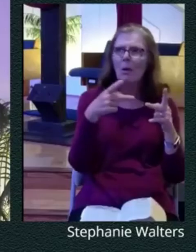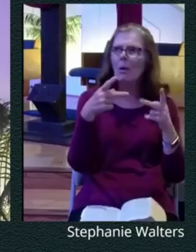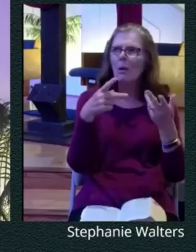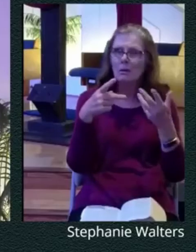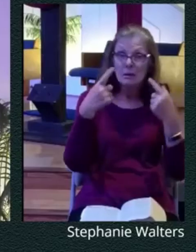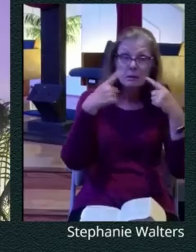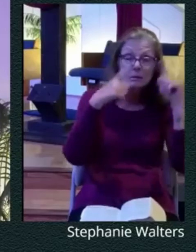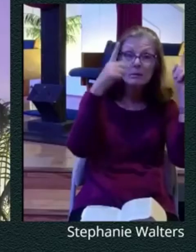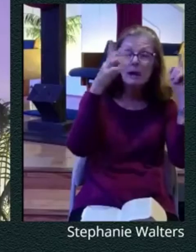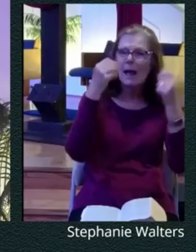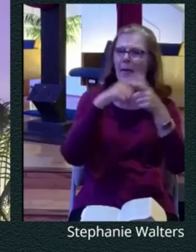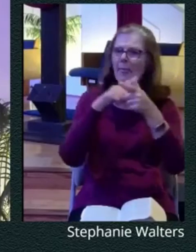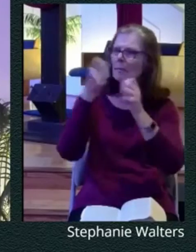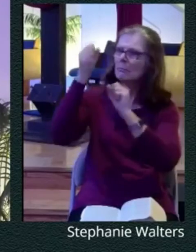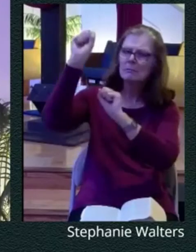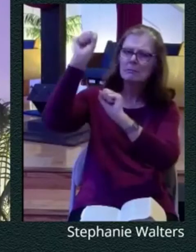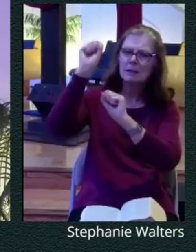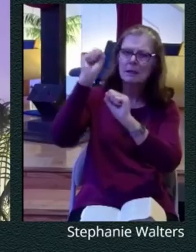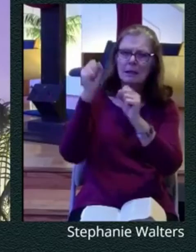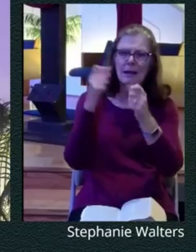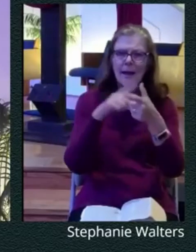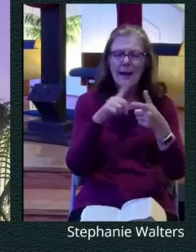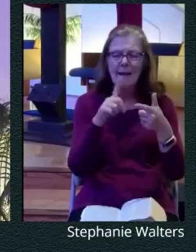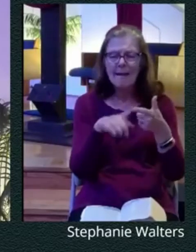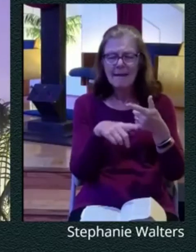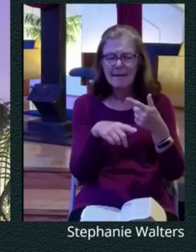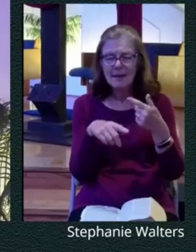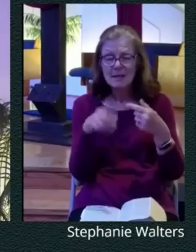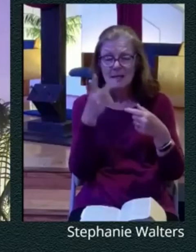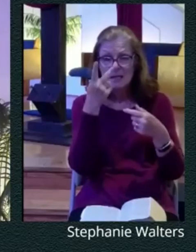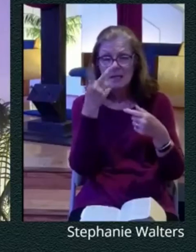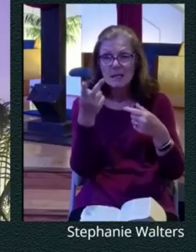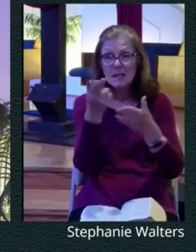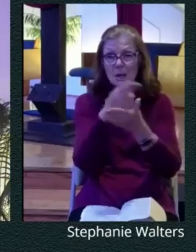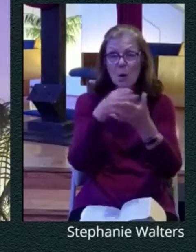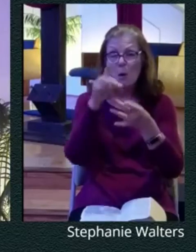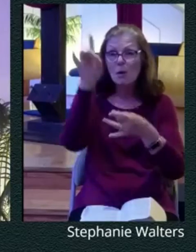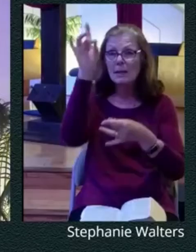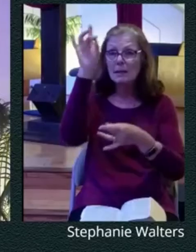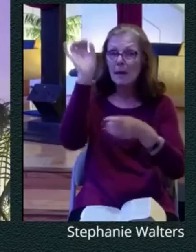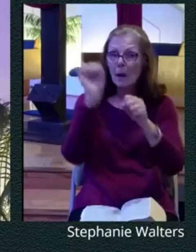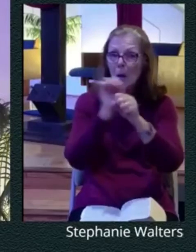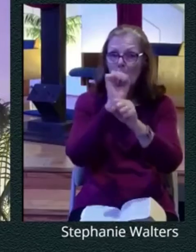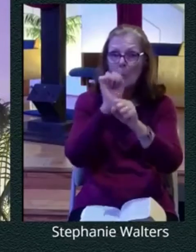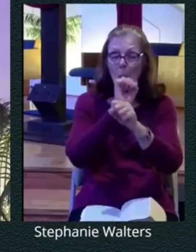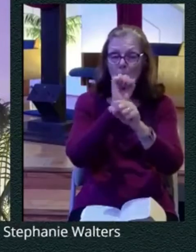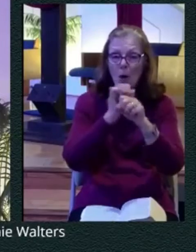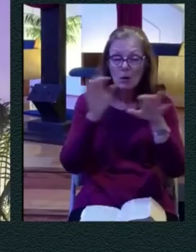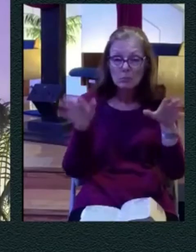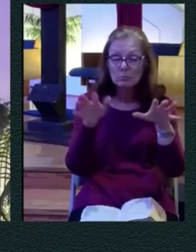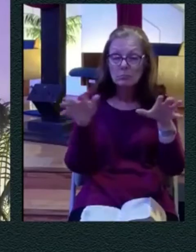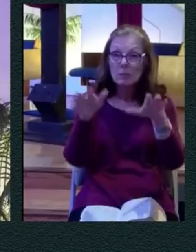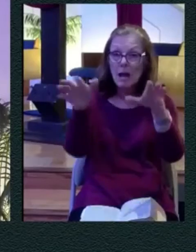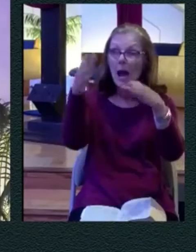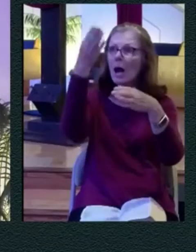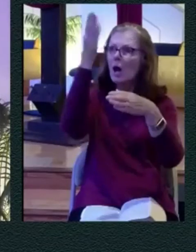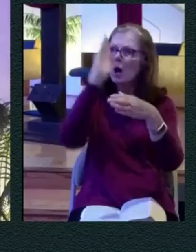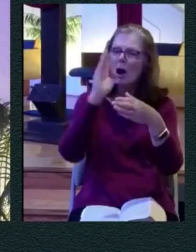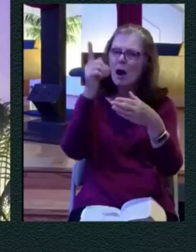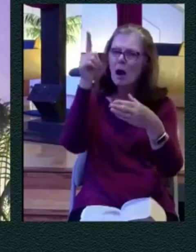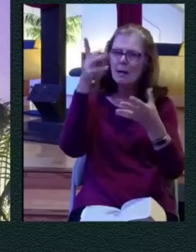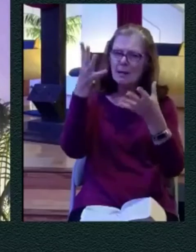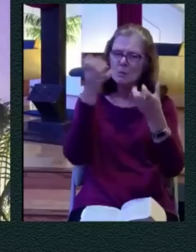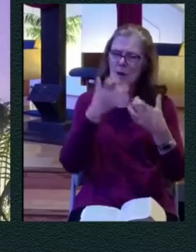and yet countering those moves with the work of the Holy Spirit and God's intent to get a hold of